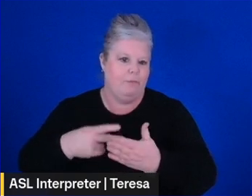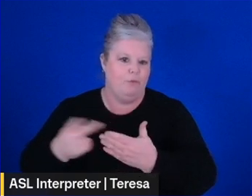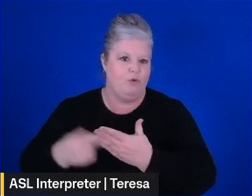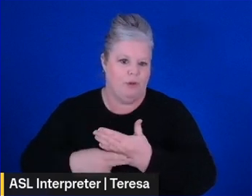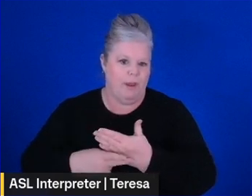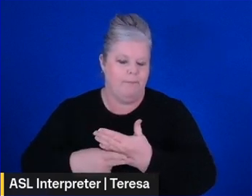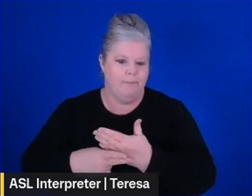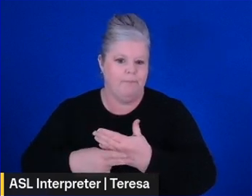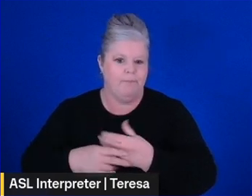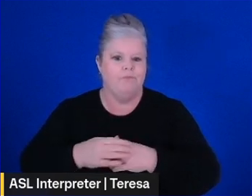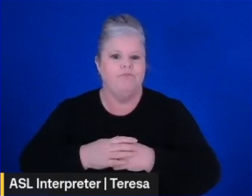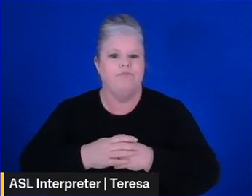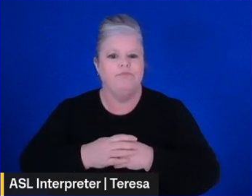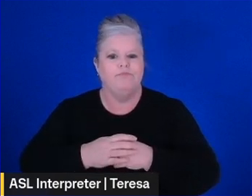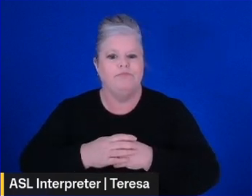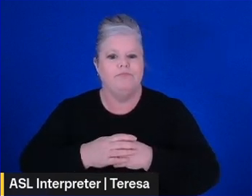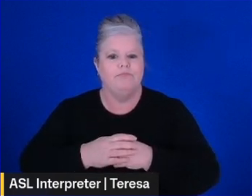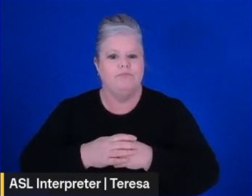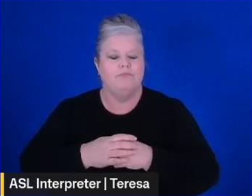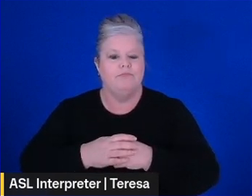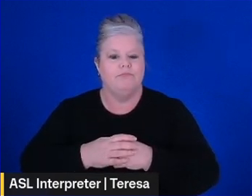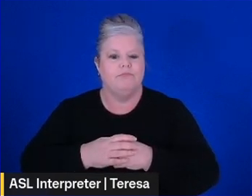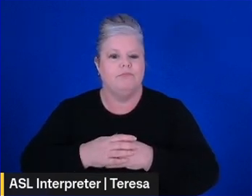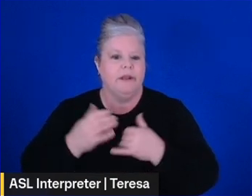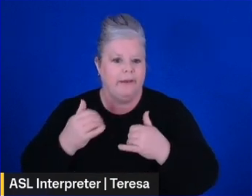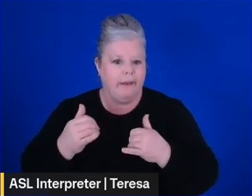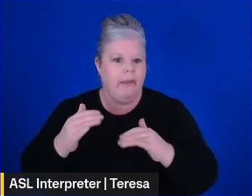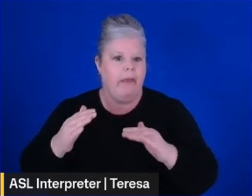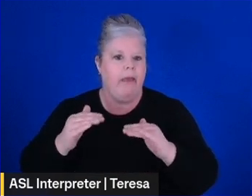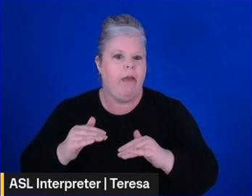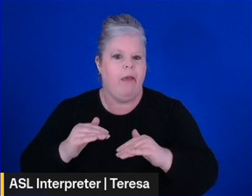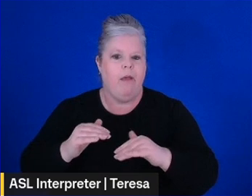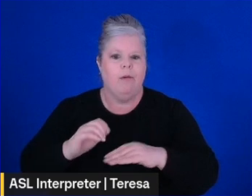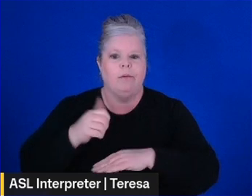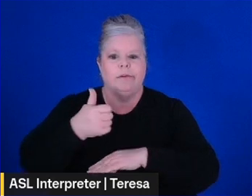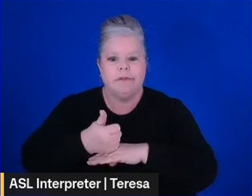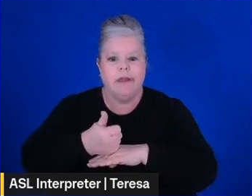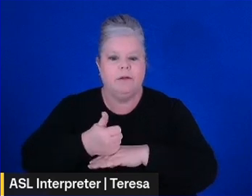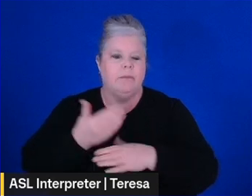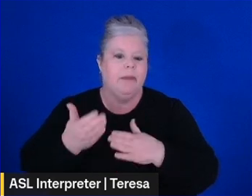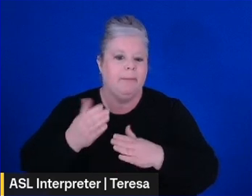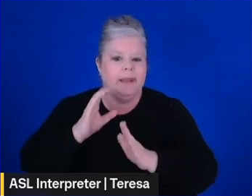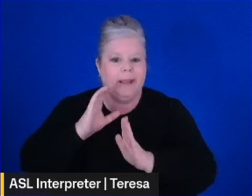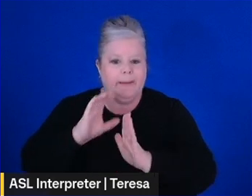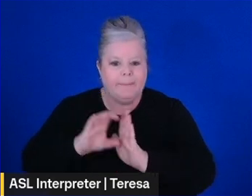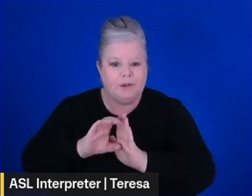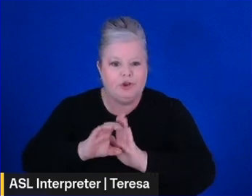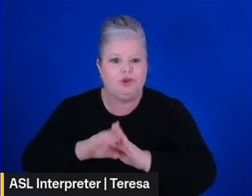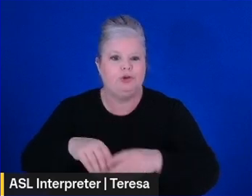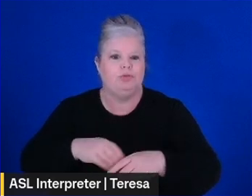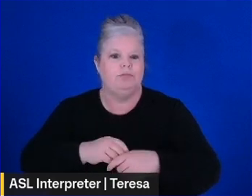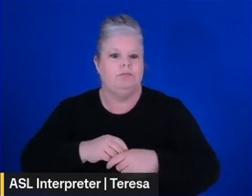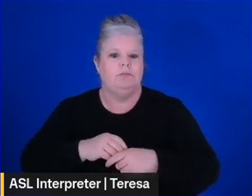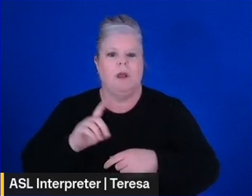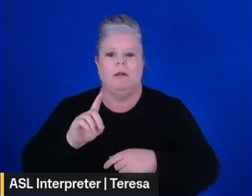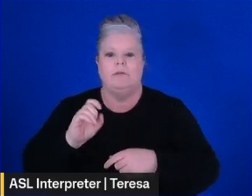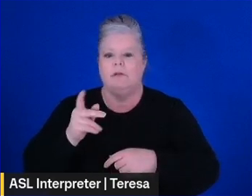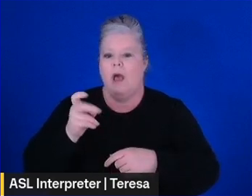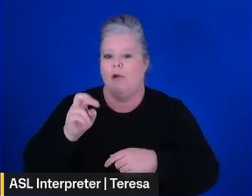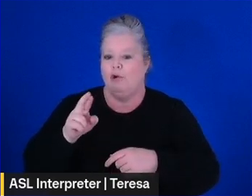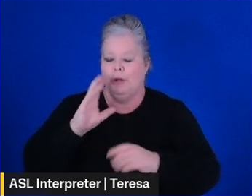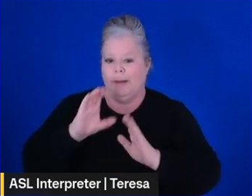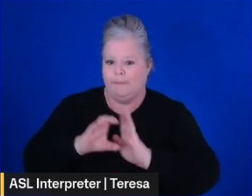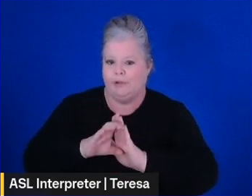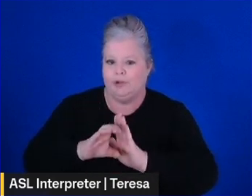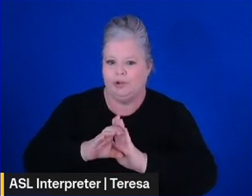and to set, for example, an image, Docker image that we will get from